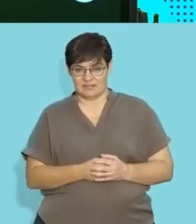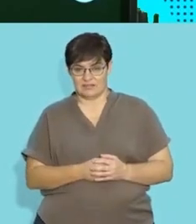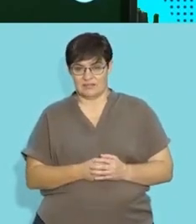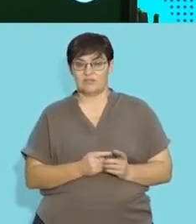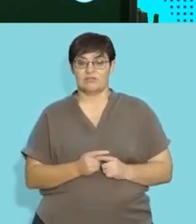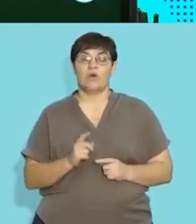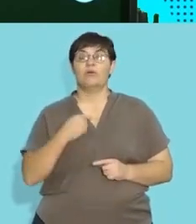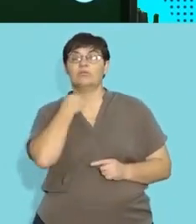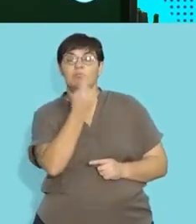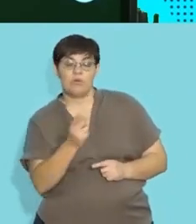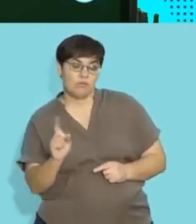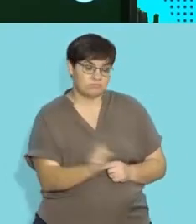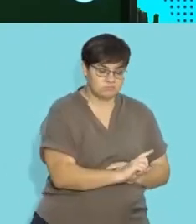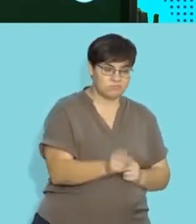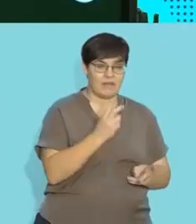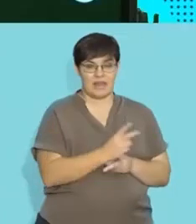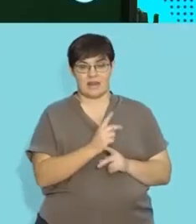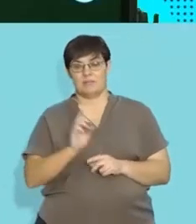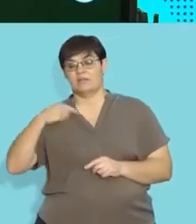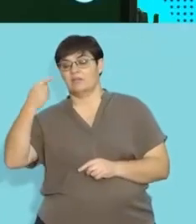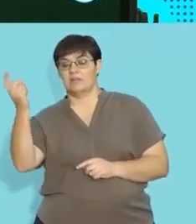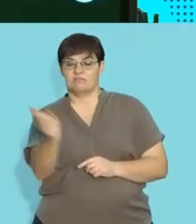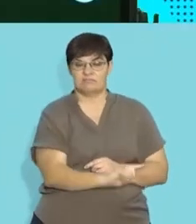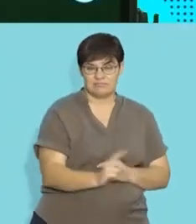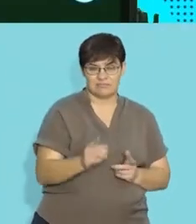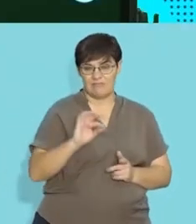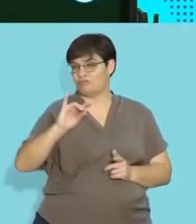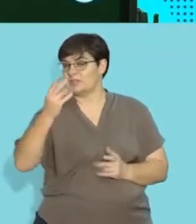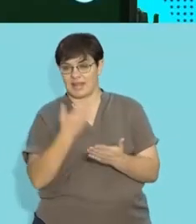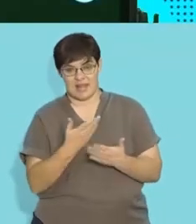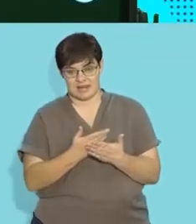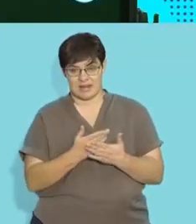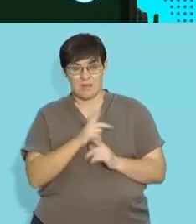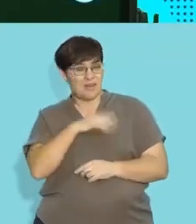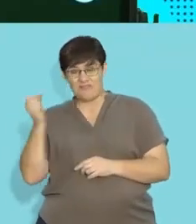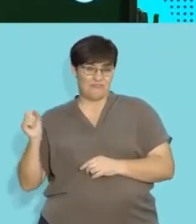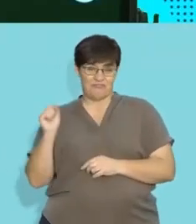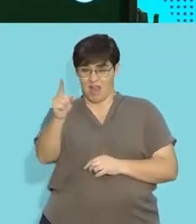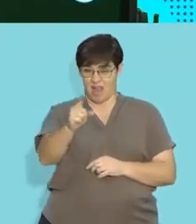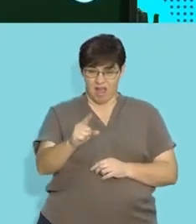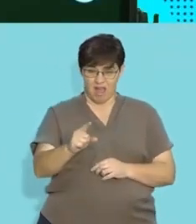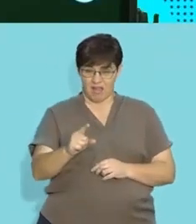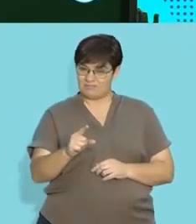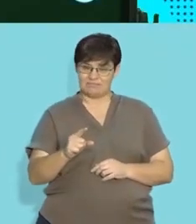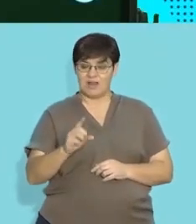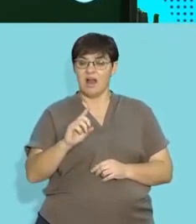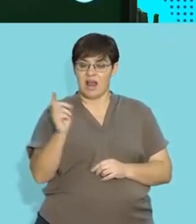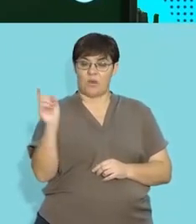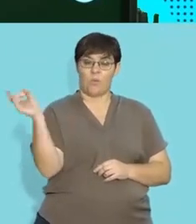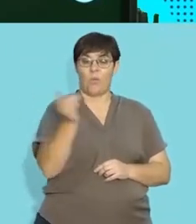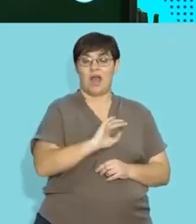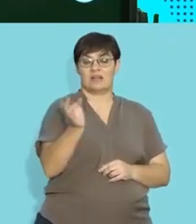you come back, tomorrow you can go and buy something else. But if I'm far away, there's a